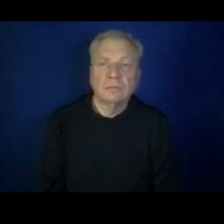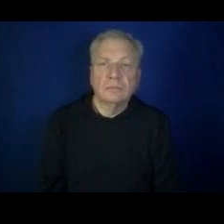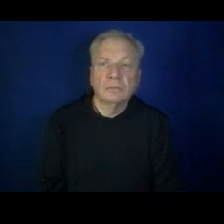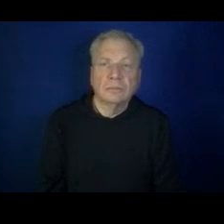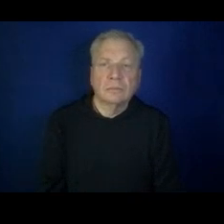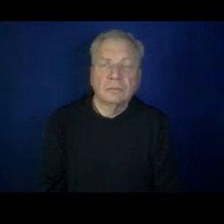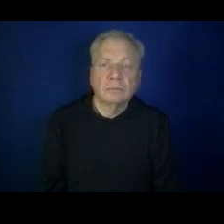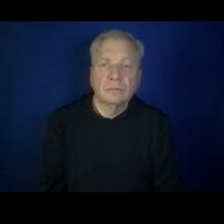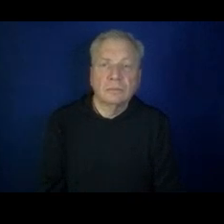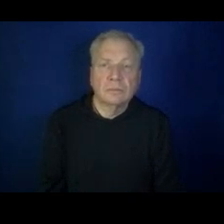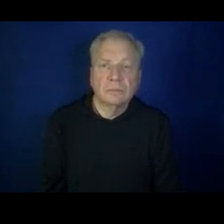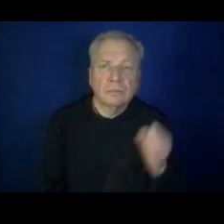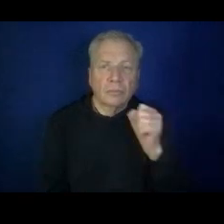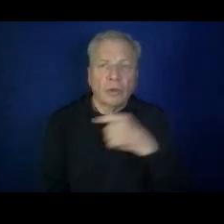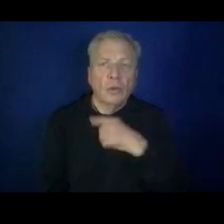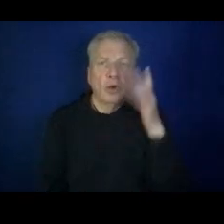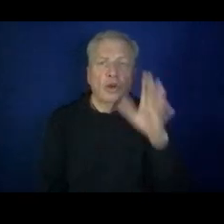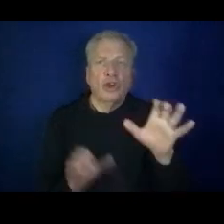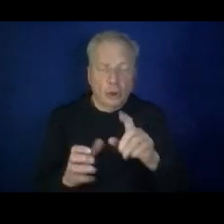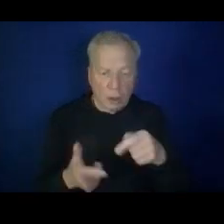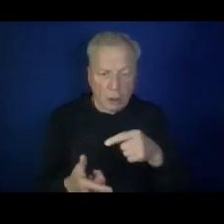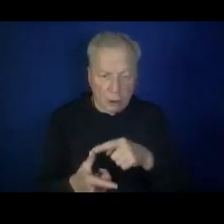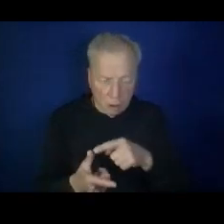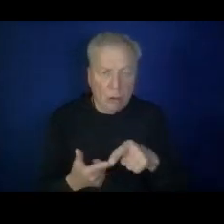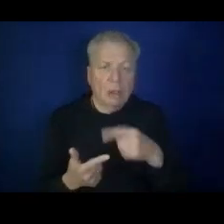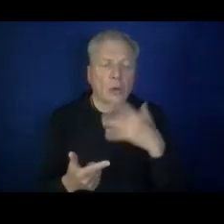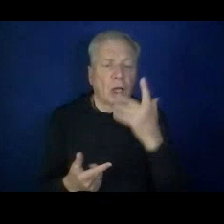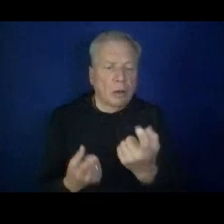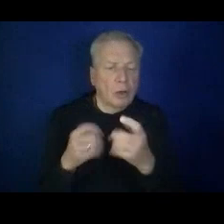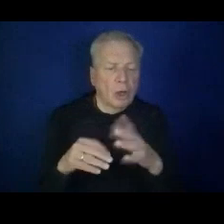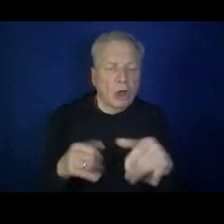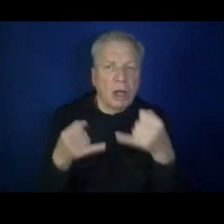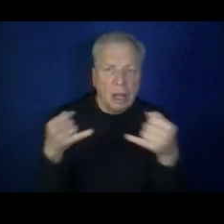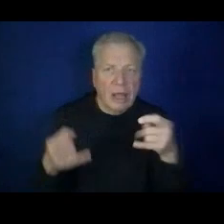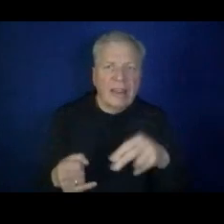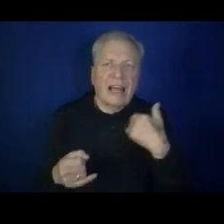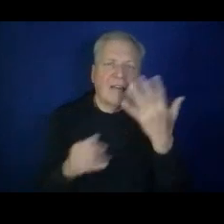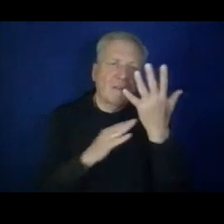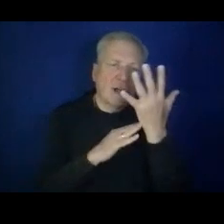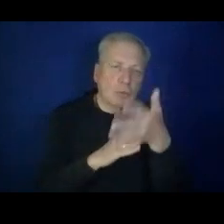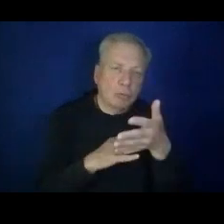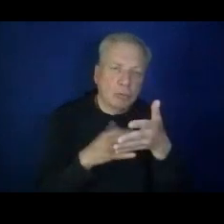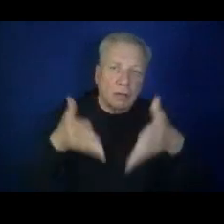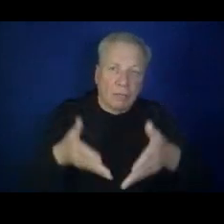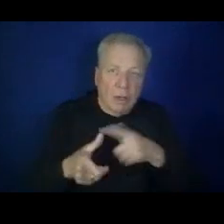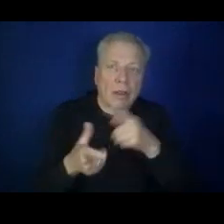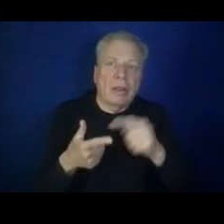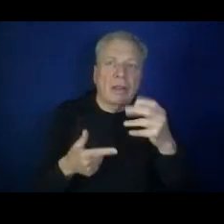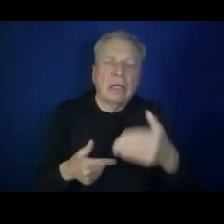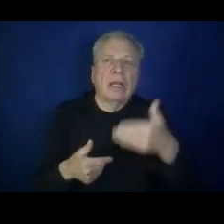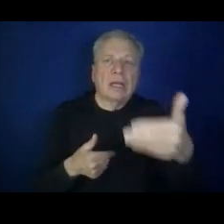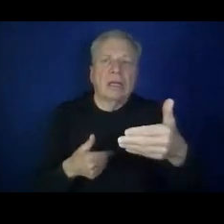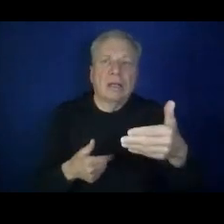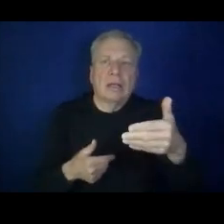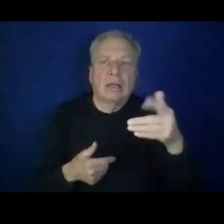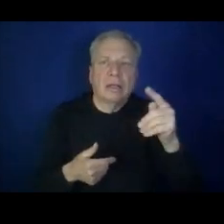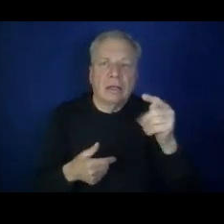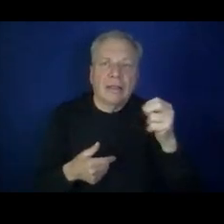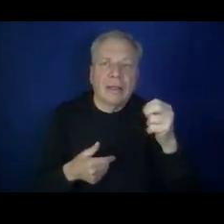Okay. We'll do this one. We'll take one online, and I think we have about 5 more minutes, and then the next, the comedy act will